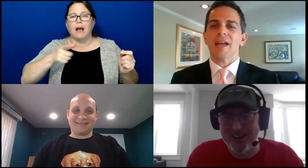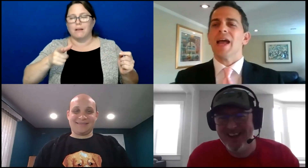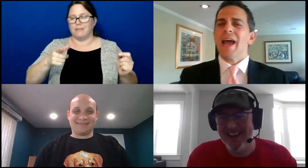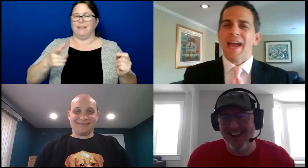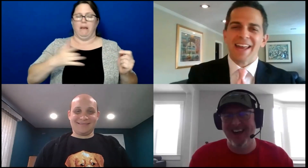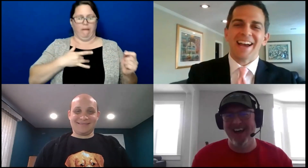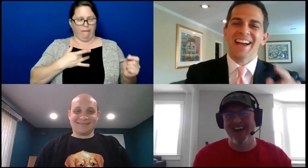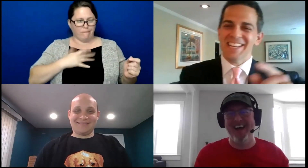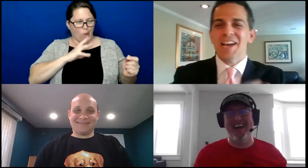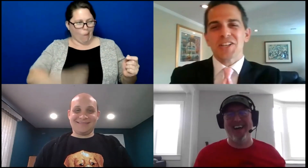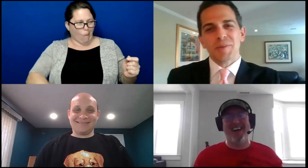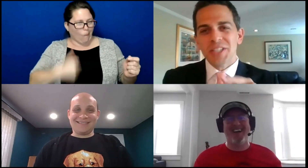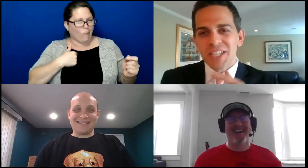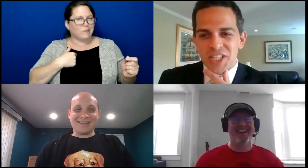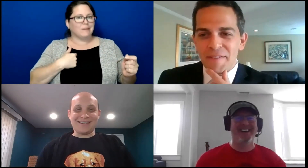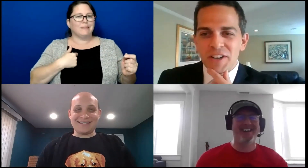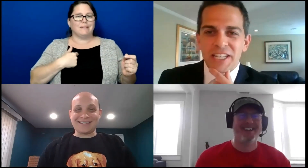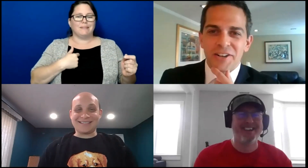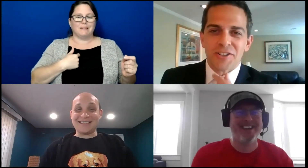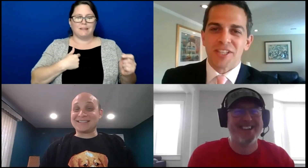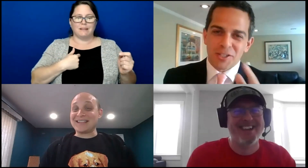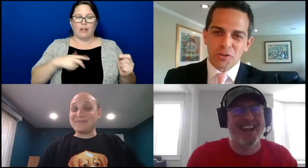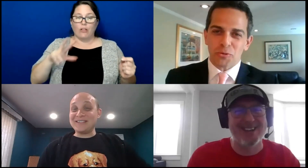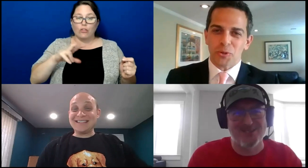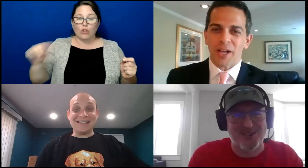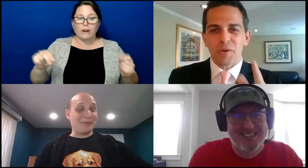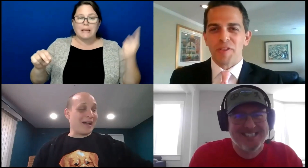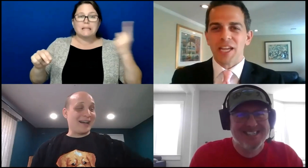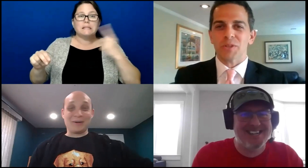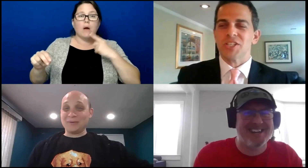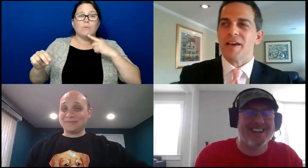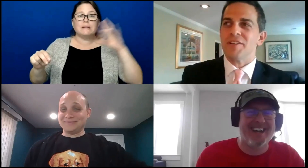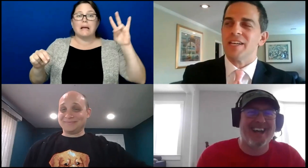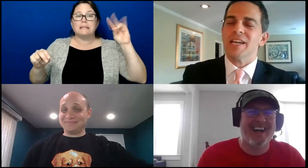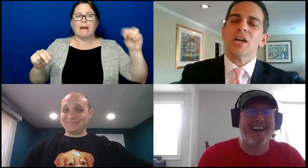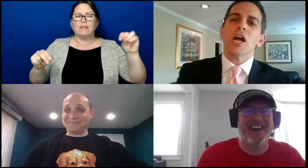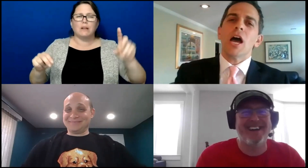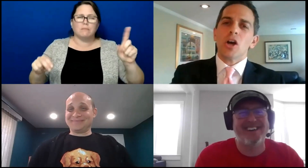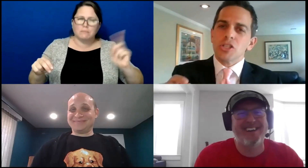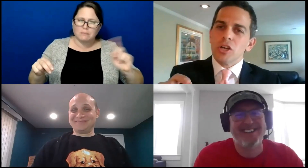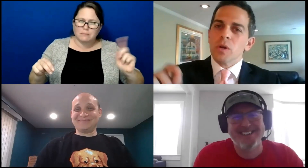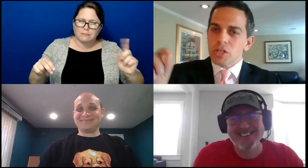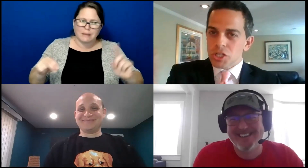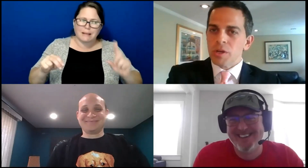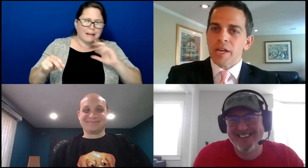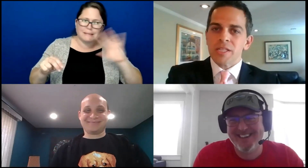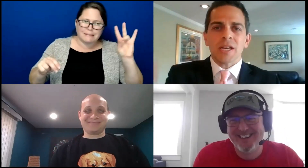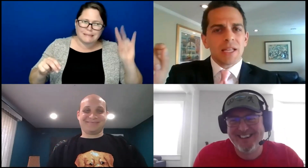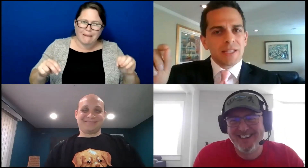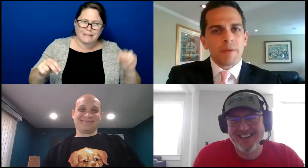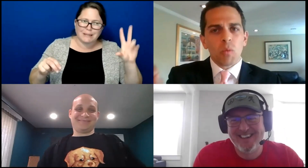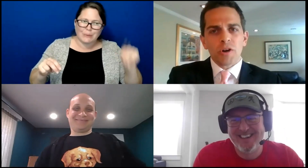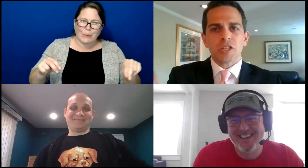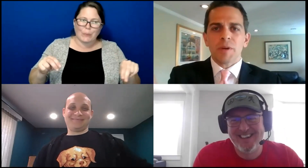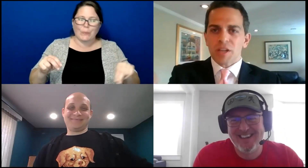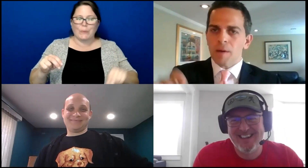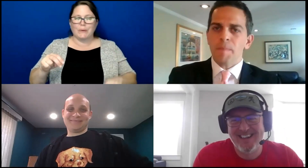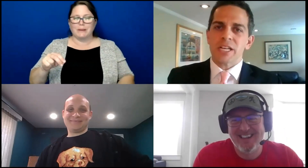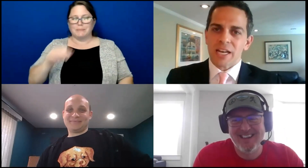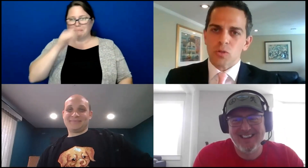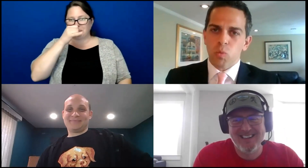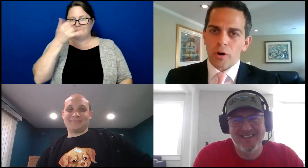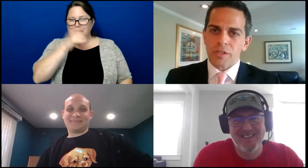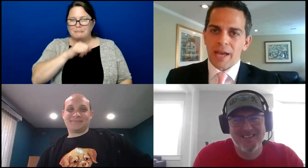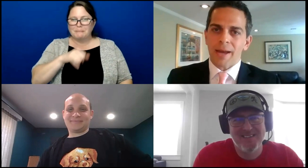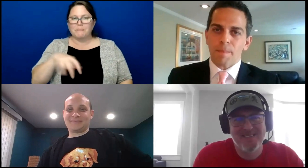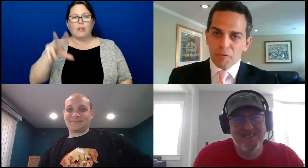30. Old. And someone said 70 years. That's cool. I don't think it was 70. And also, students, tell me, what are some of the